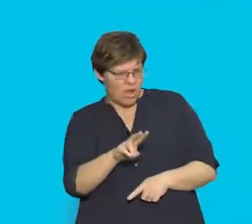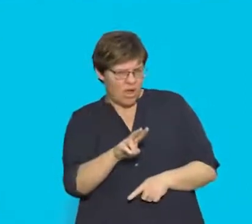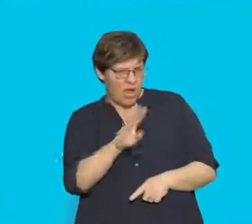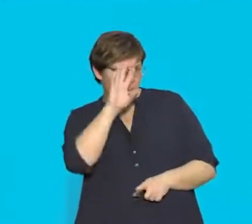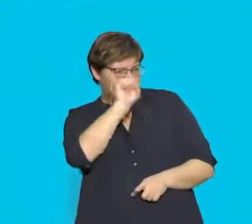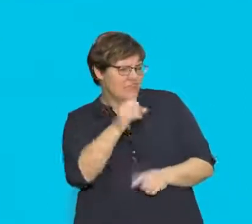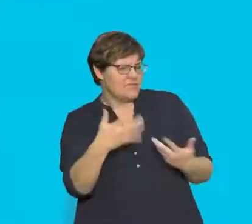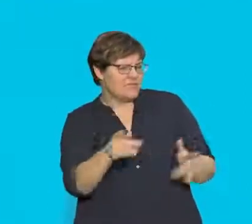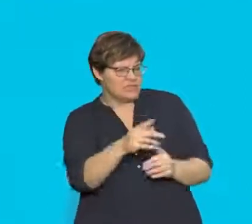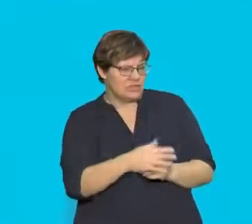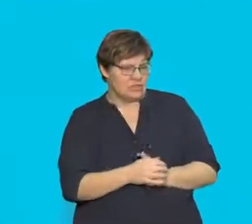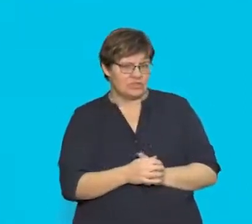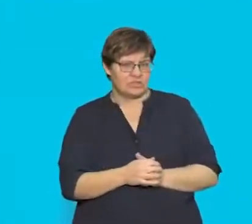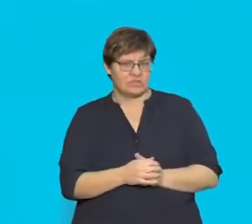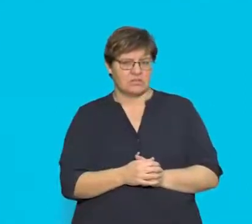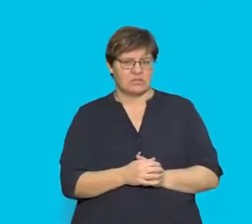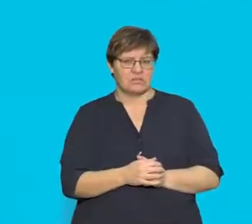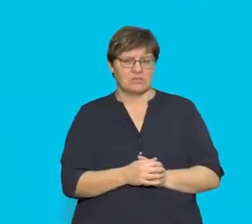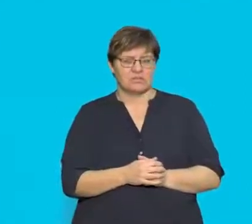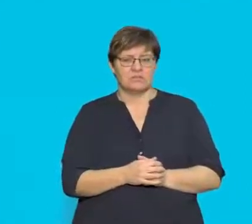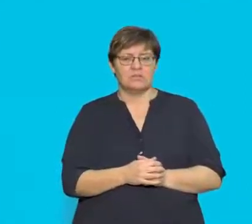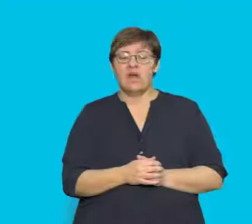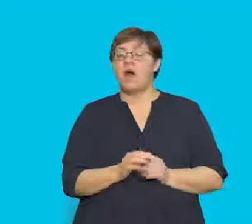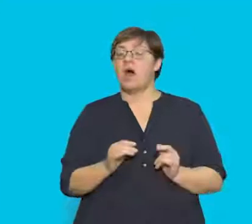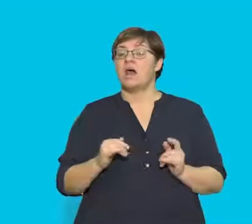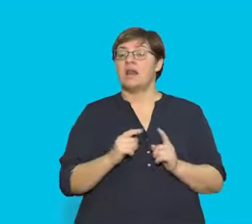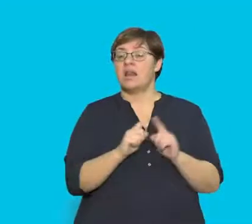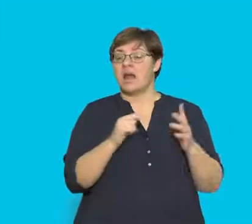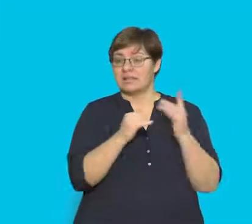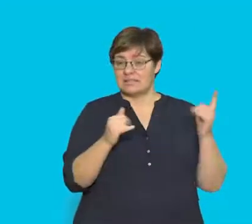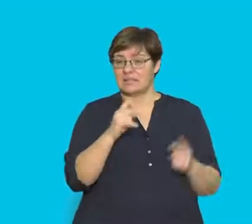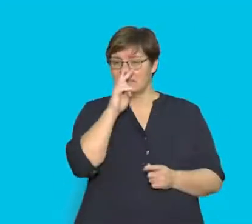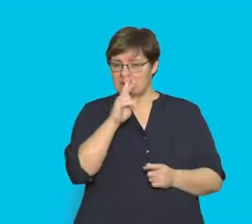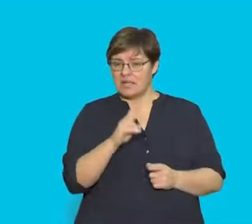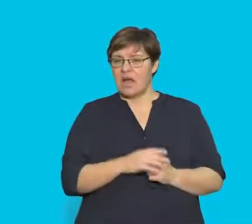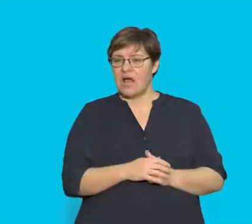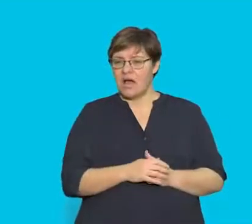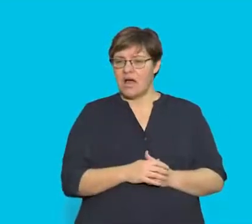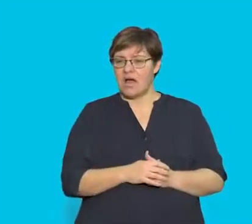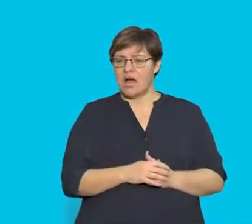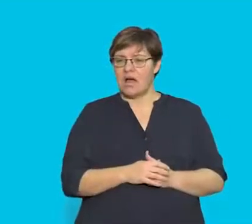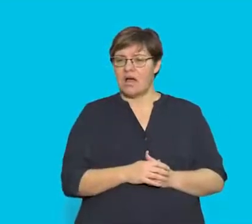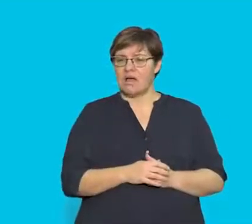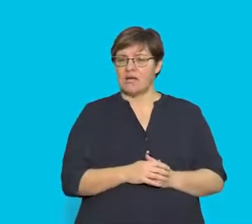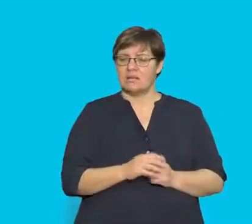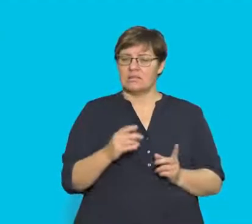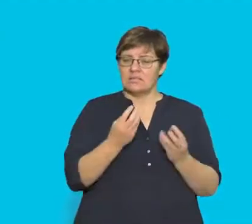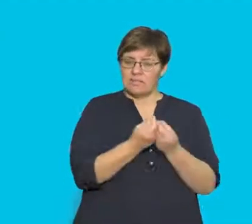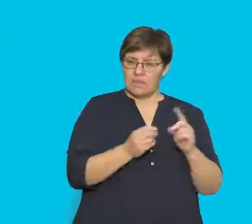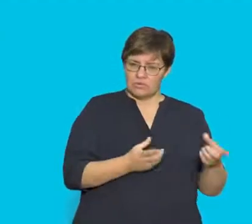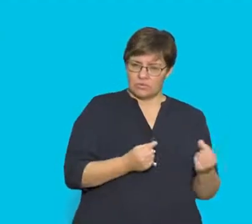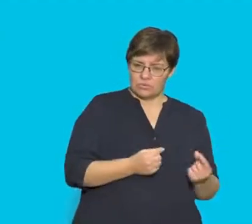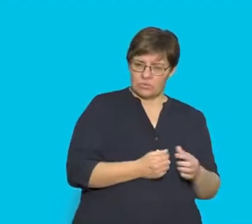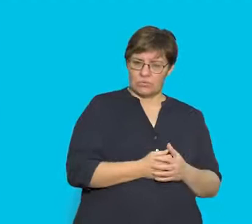something that you might remember? Let's just draw those lines overall so we can get a sense of it. Something that